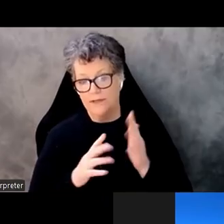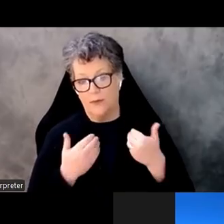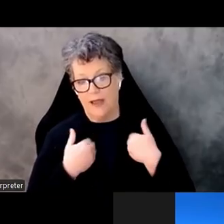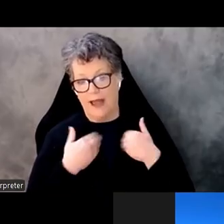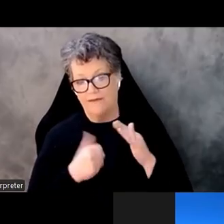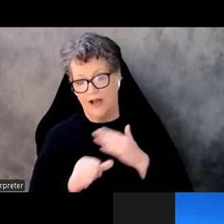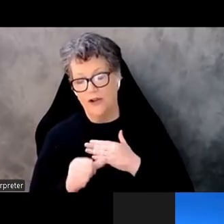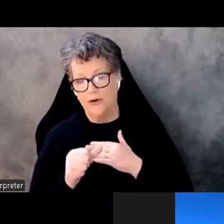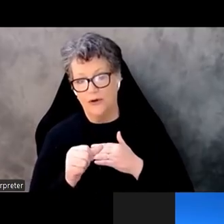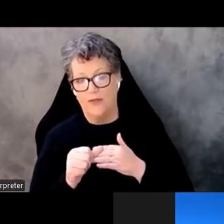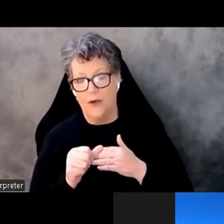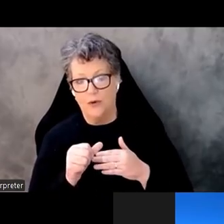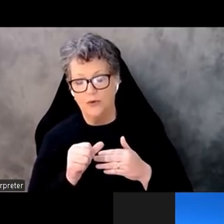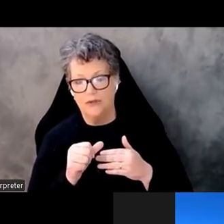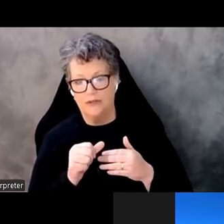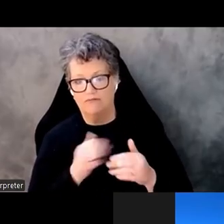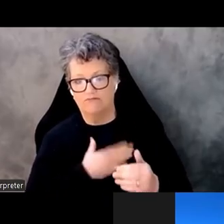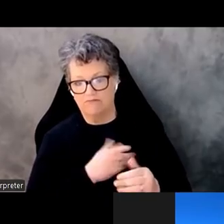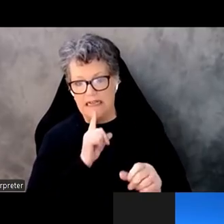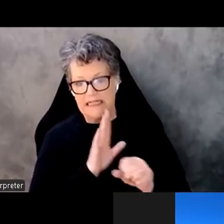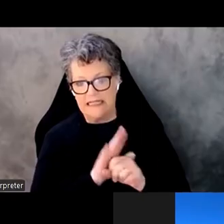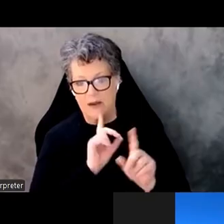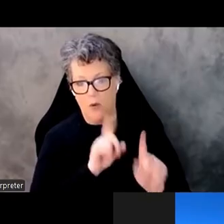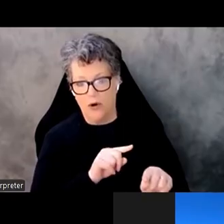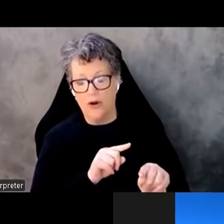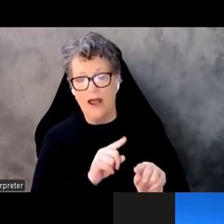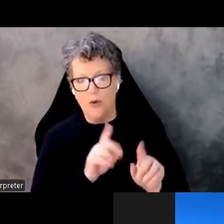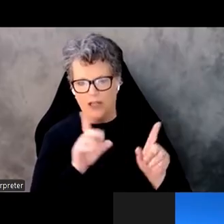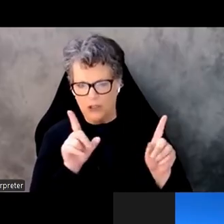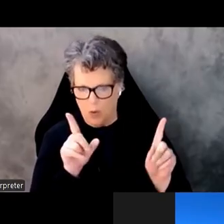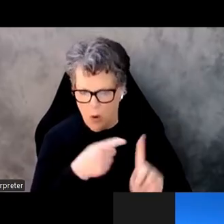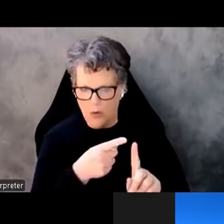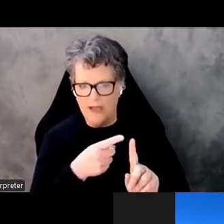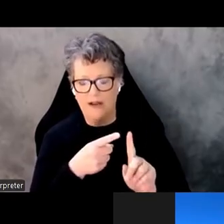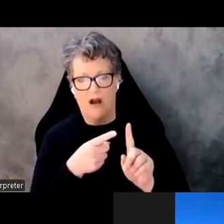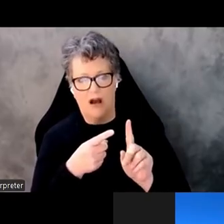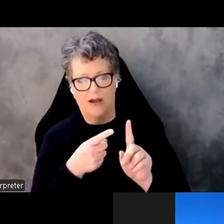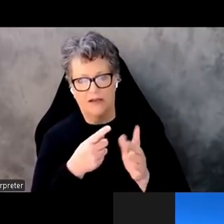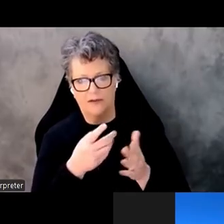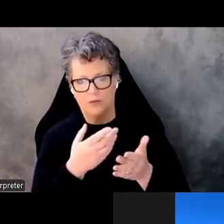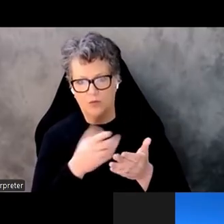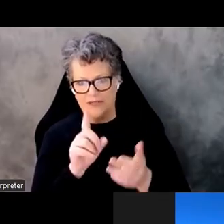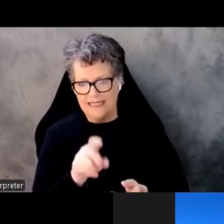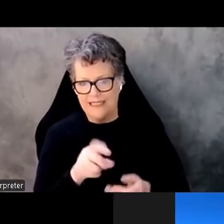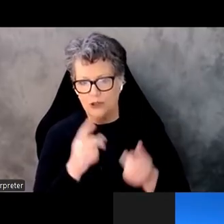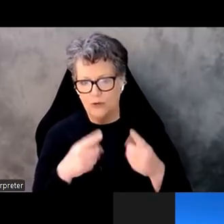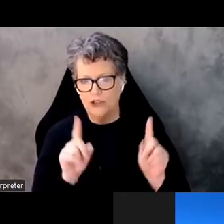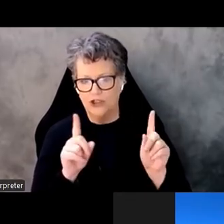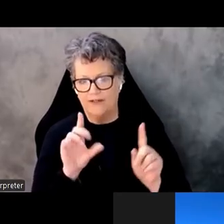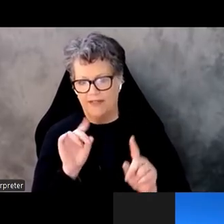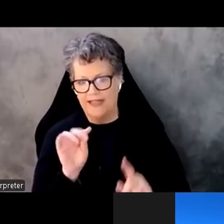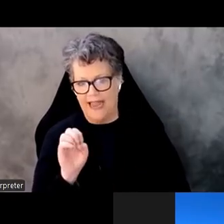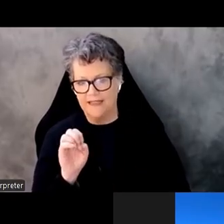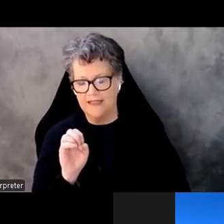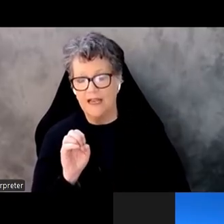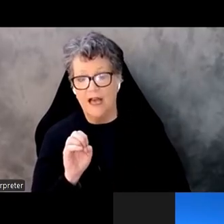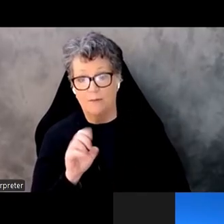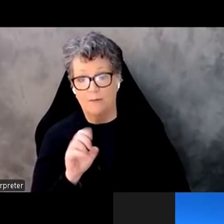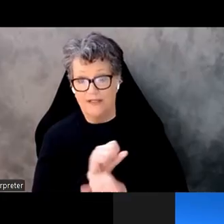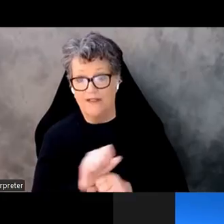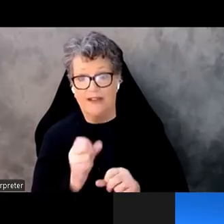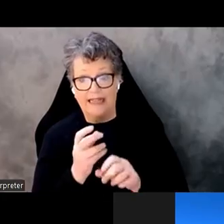of the consent order projects, really helping us to hone on the necessity to be able to achieve those dates. But we're definitely